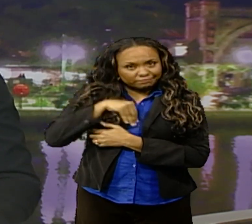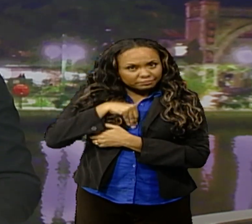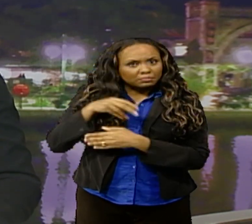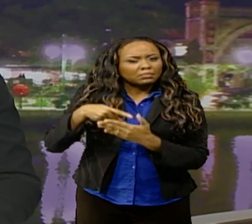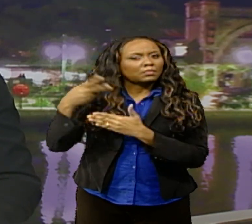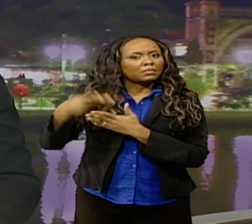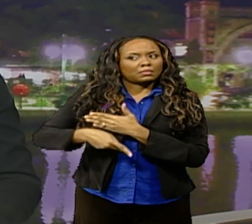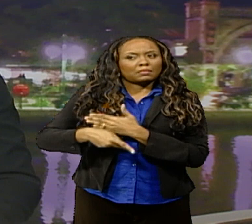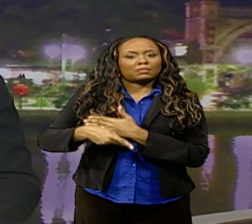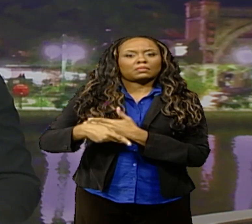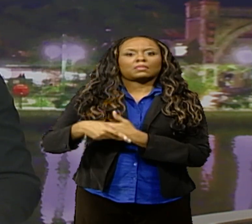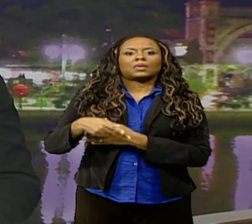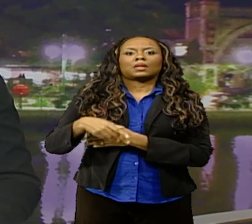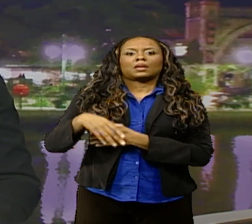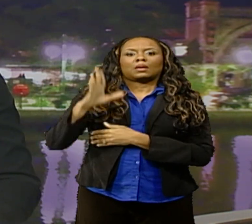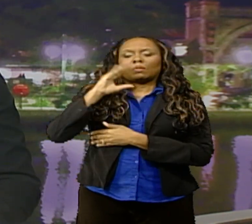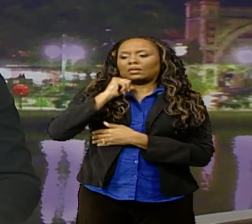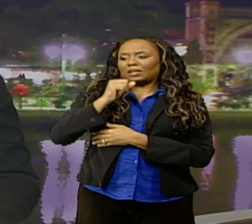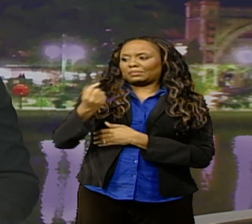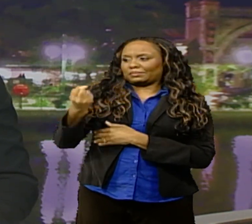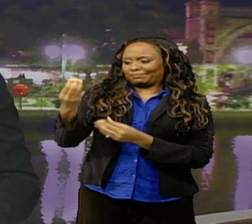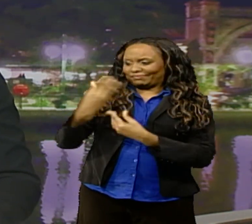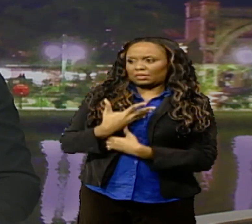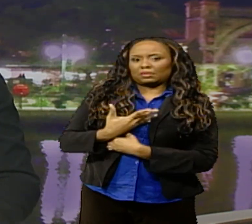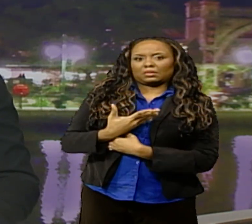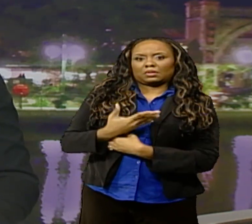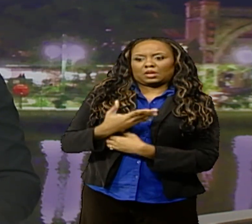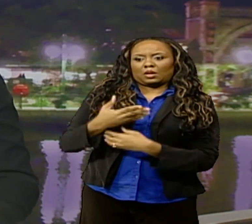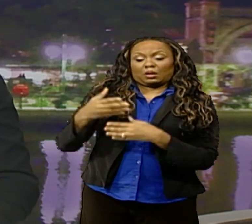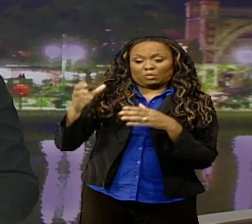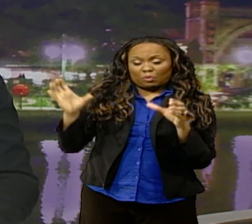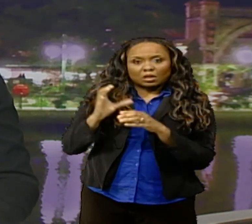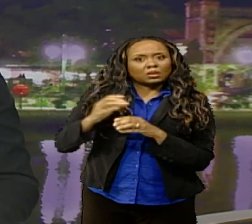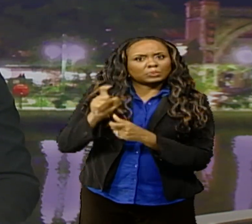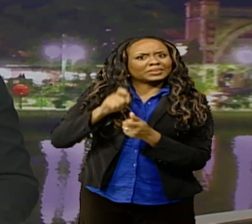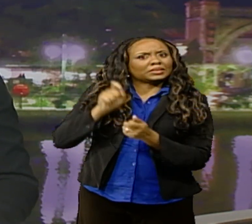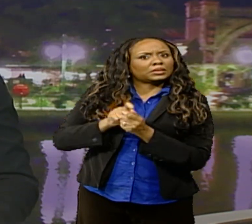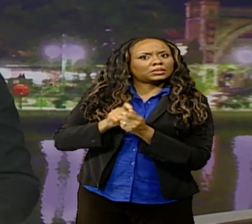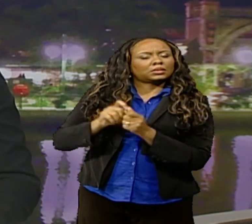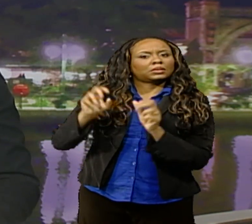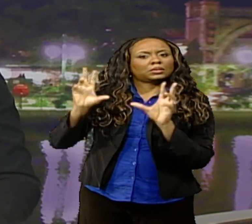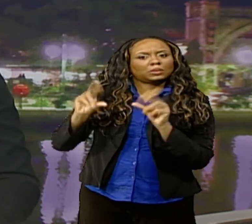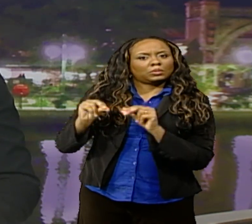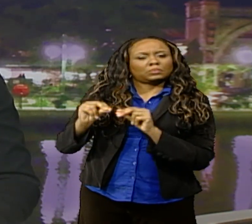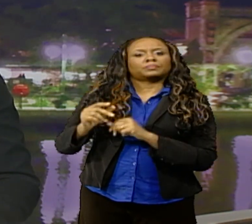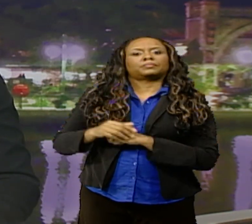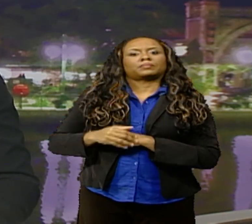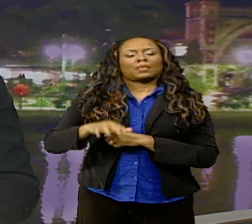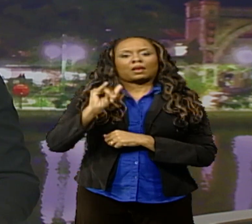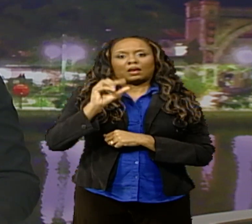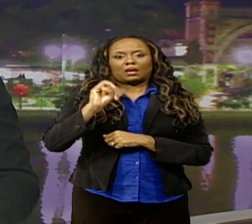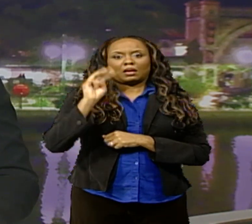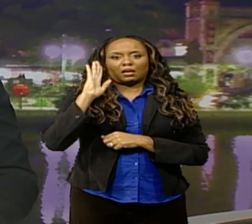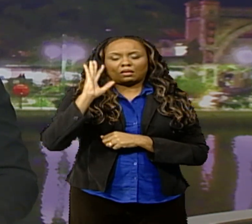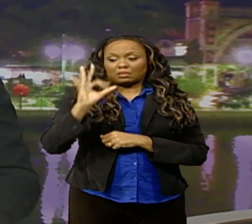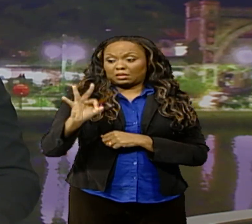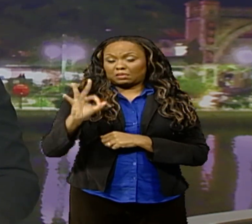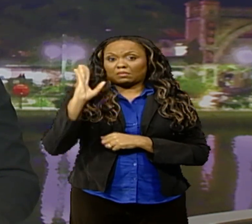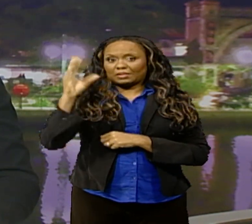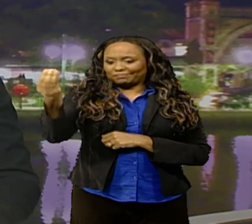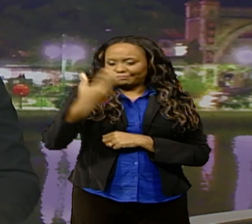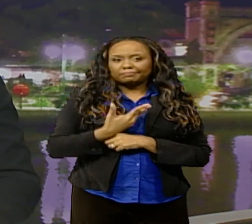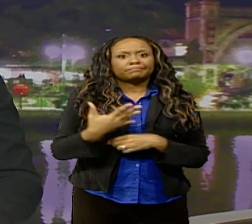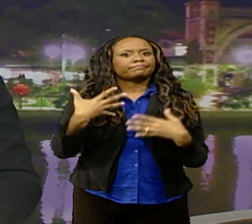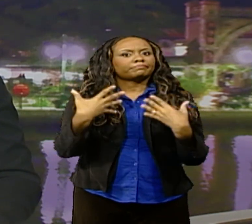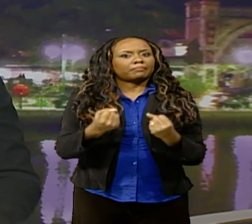will not be telling Barbados what to do. Instead, Dr. Greenidge says what will happen is that the IMF will give Barbados the